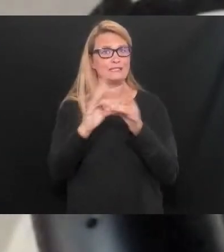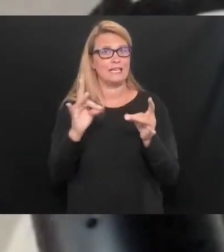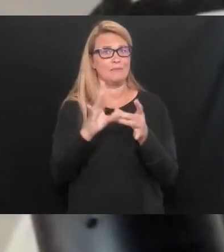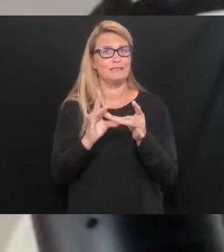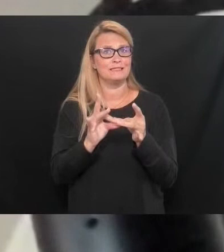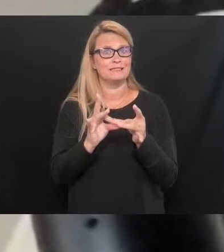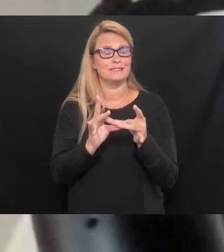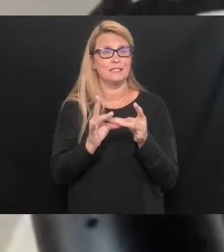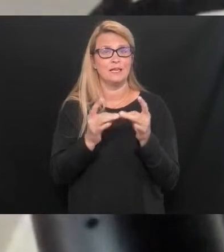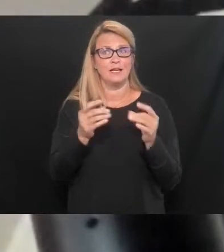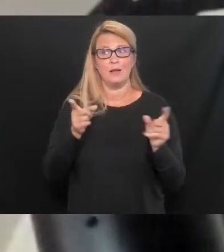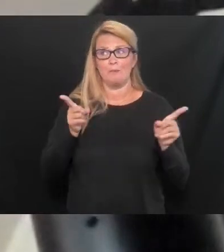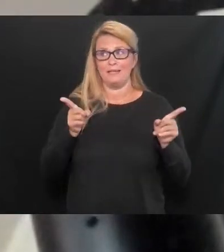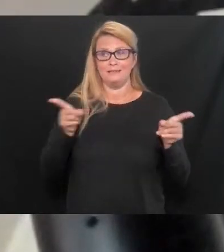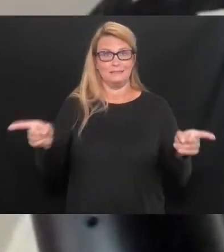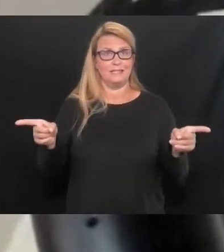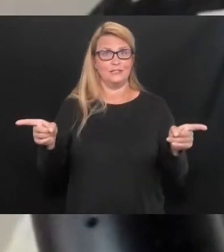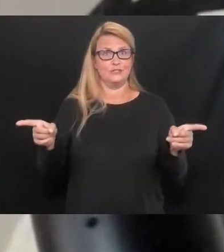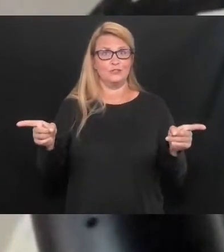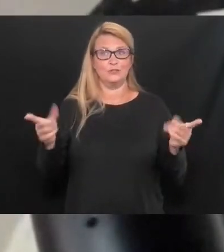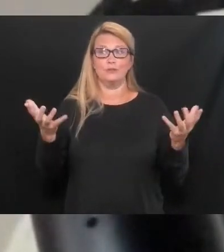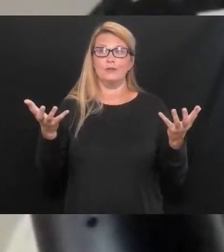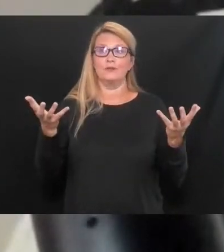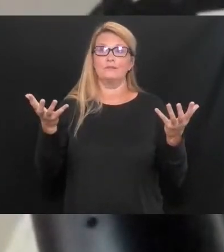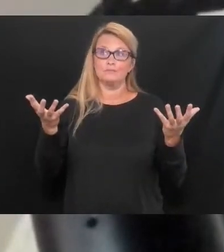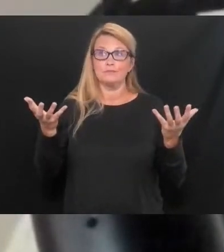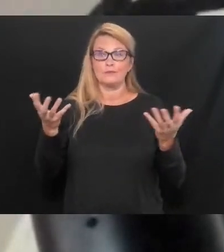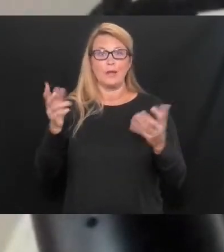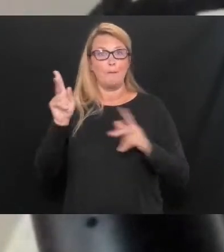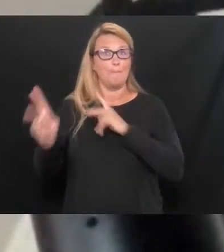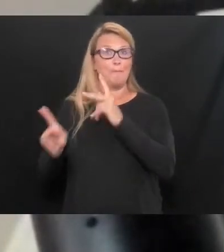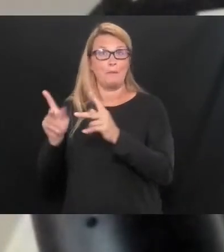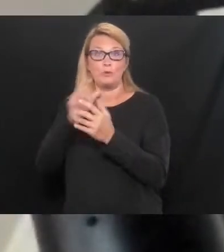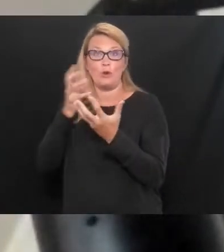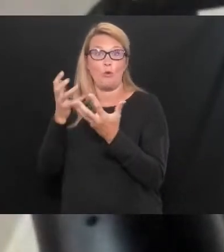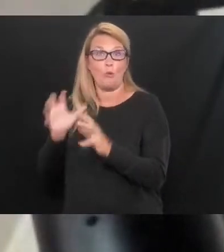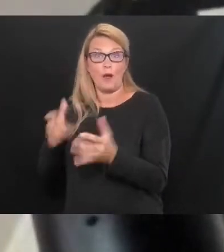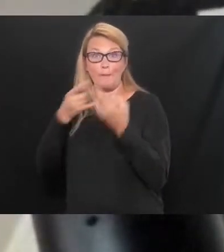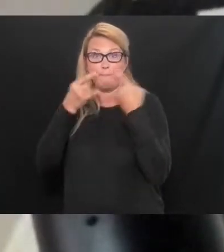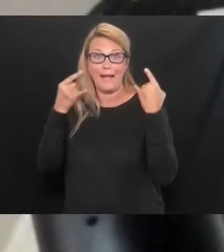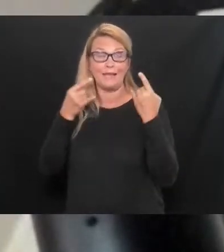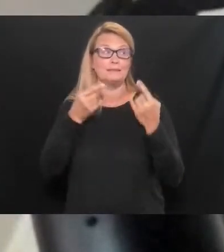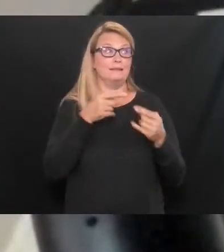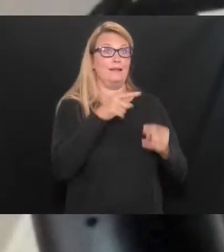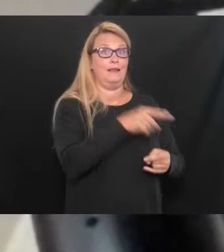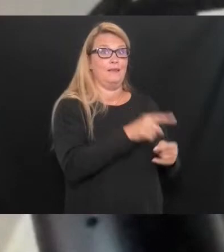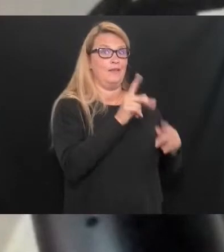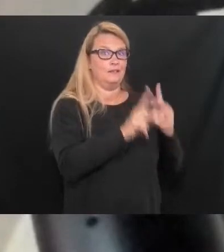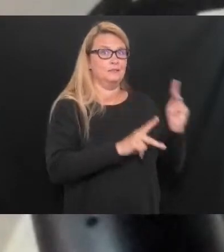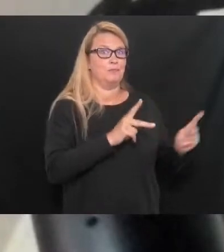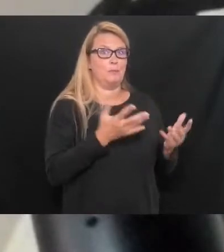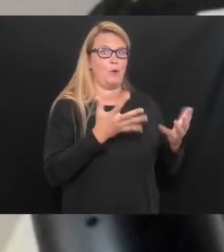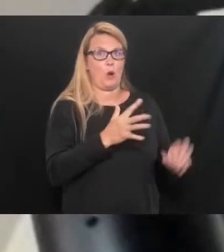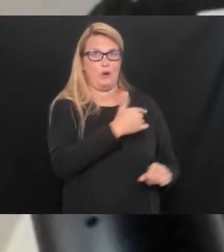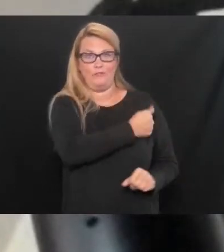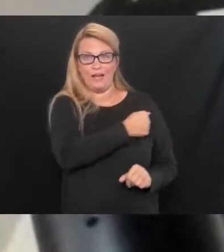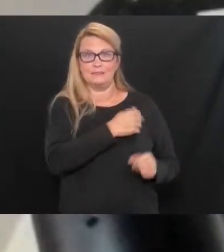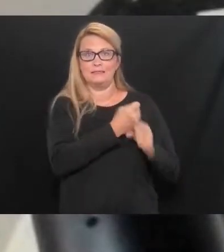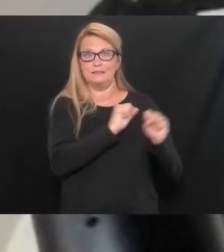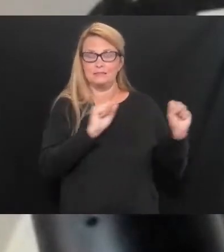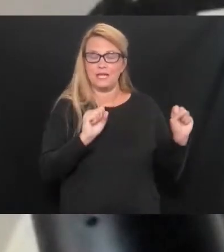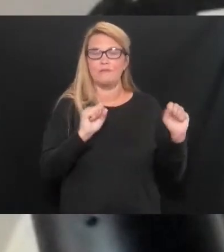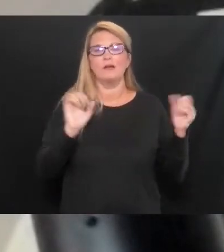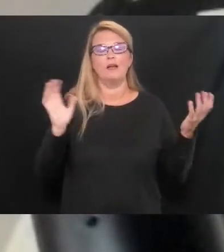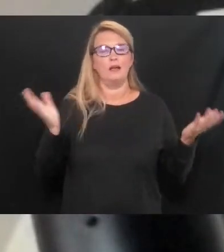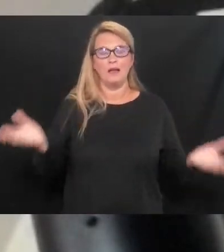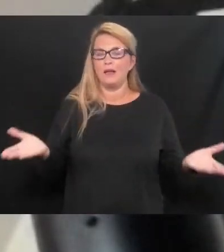obviously don't want to go back into mask mandates, and frankly, the same people that are vaccine hesitant, versus the people that frankly would probably want